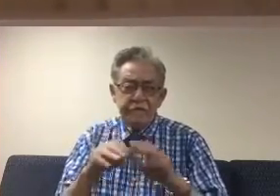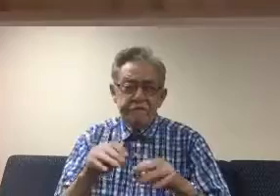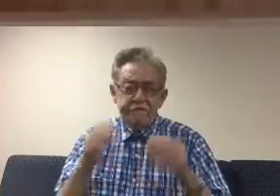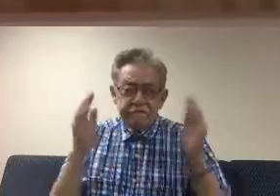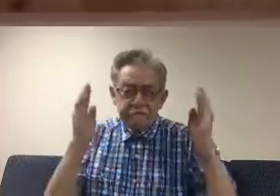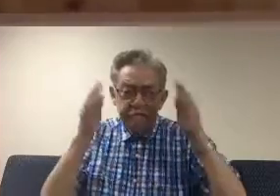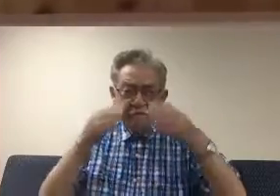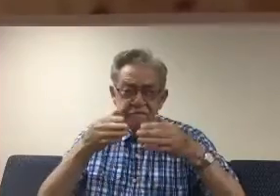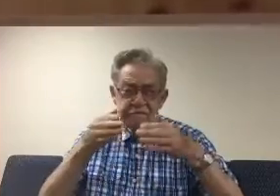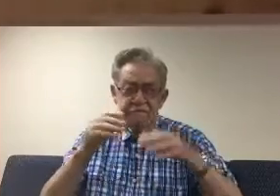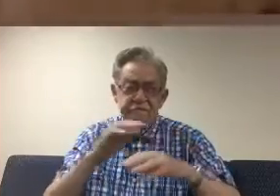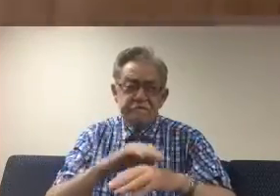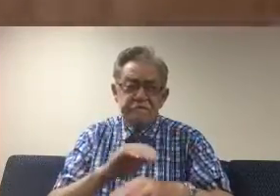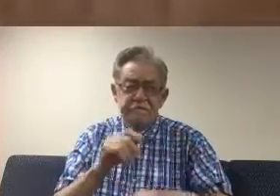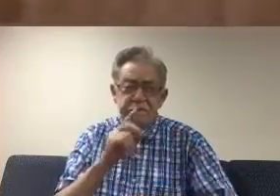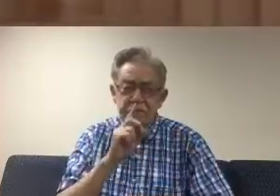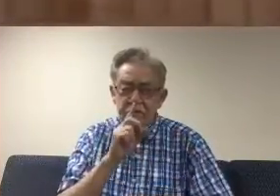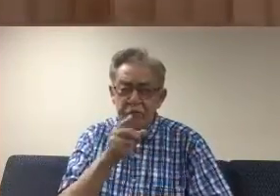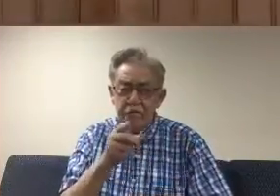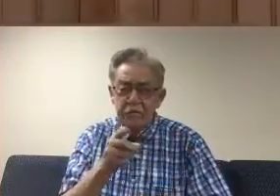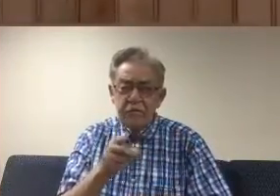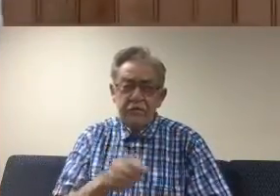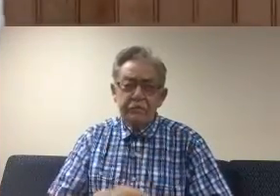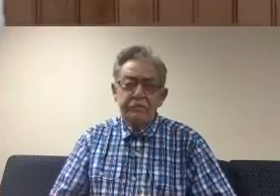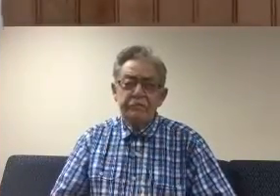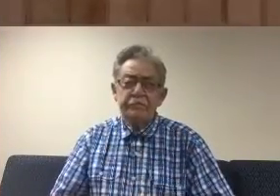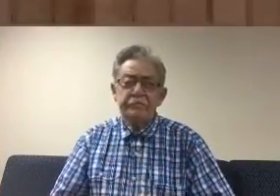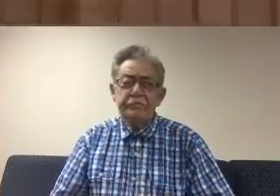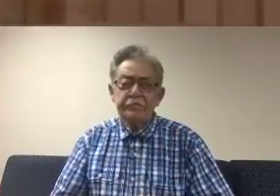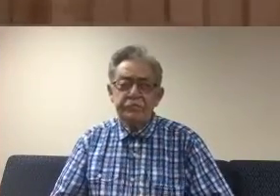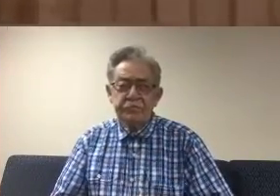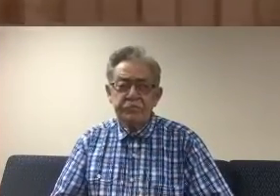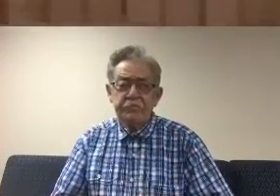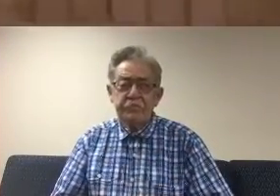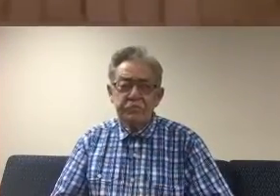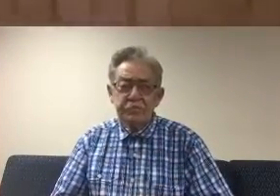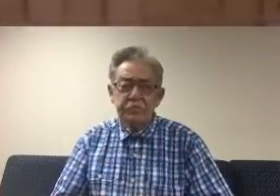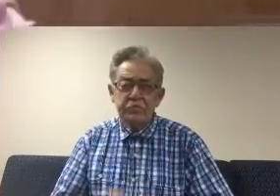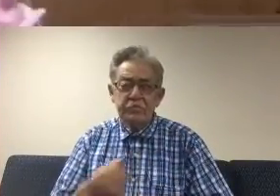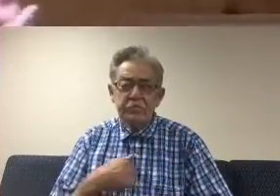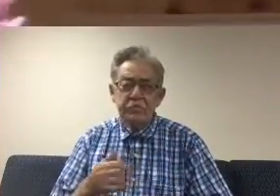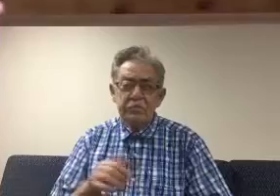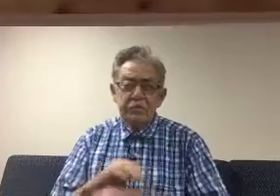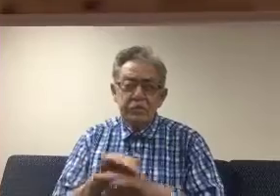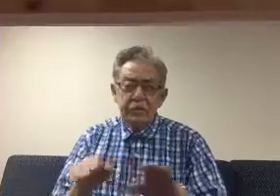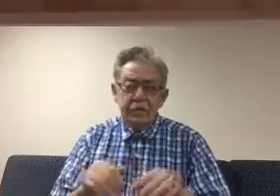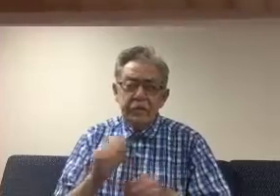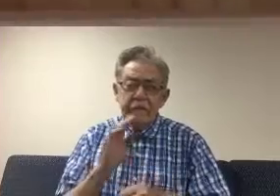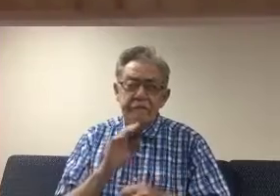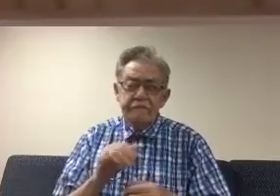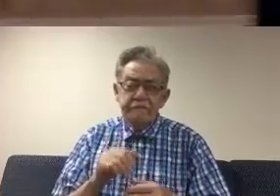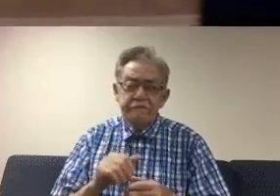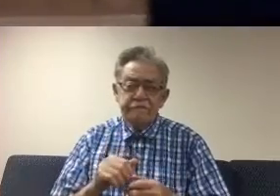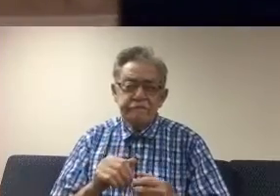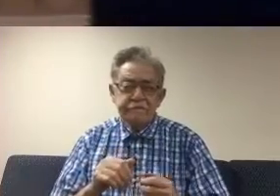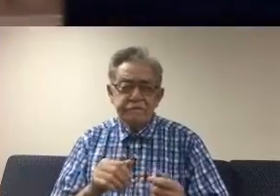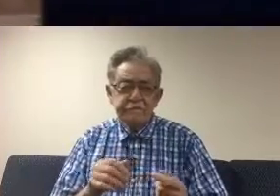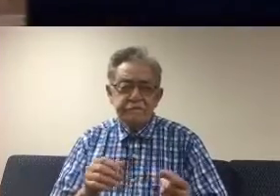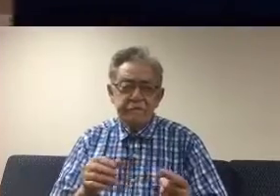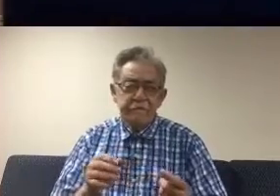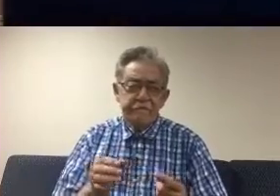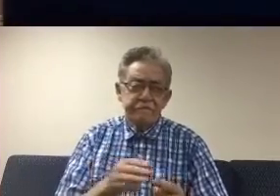is actual truth. Okay? That I don't become so concerned about